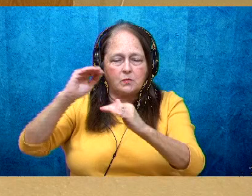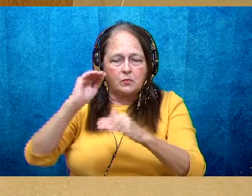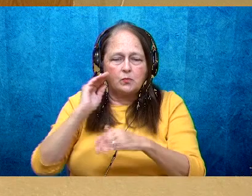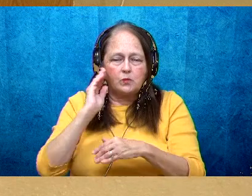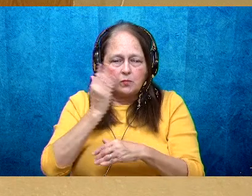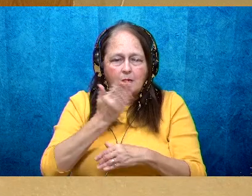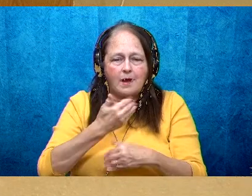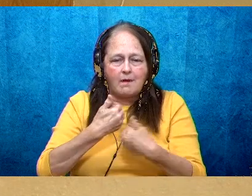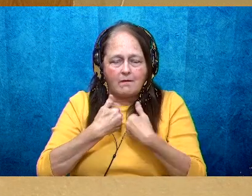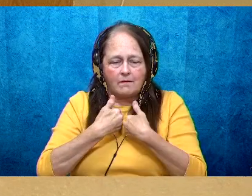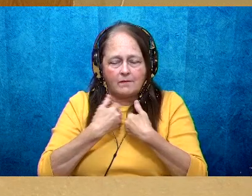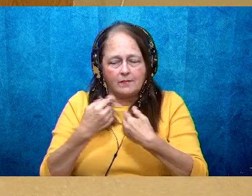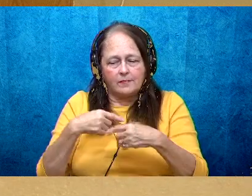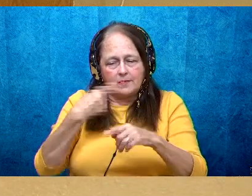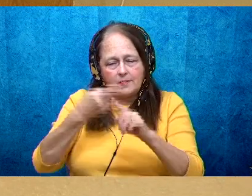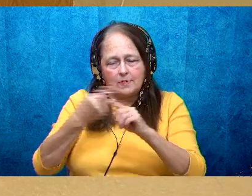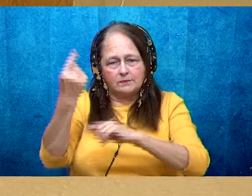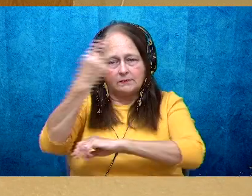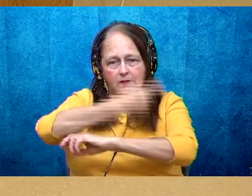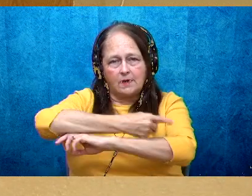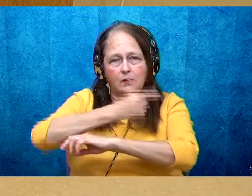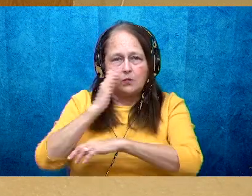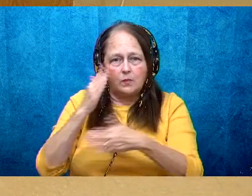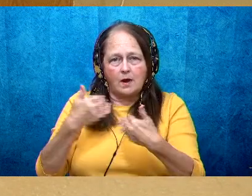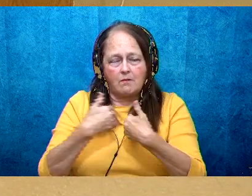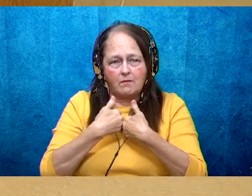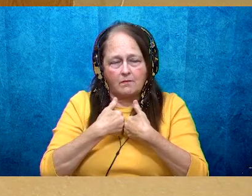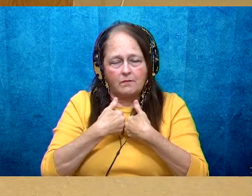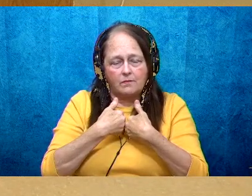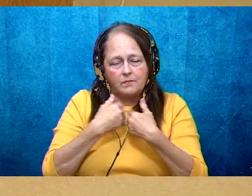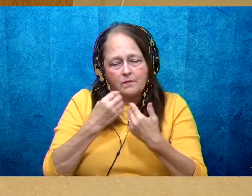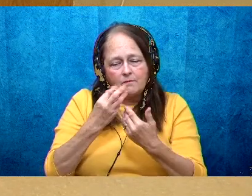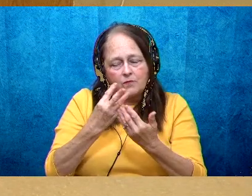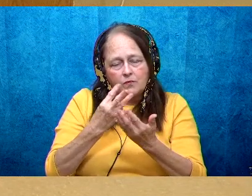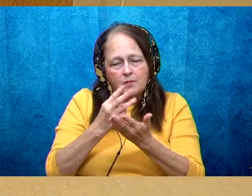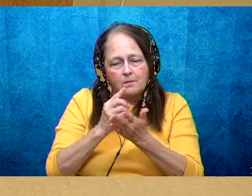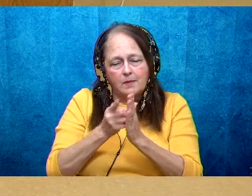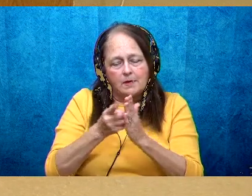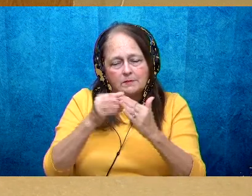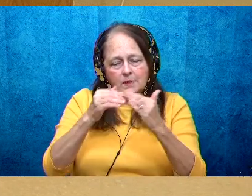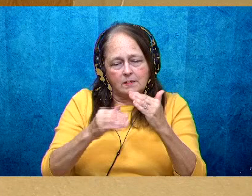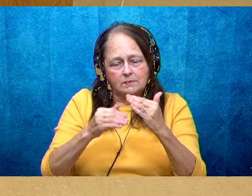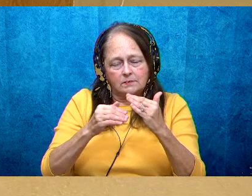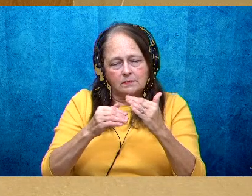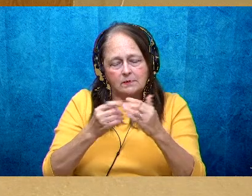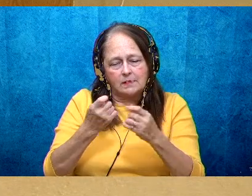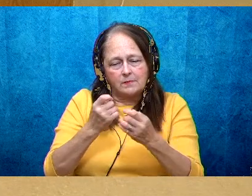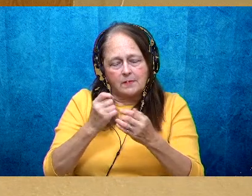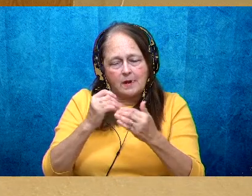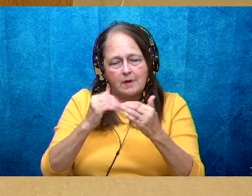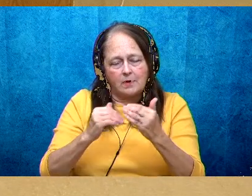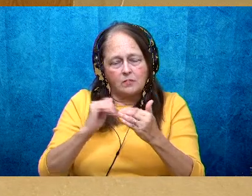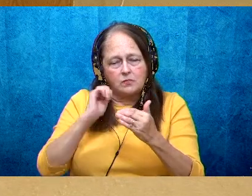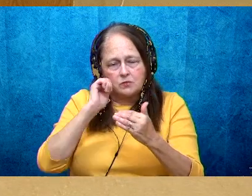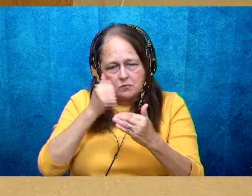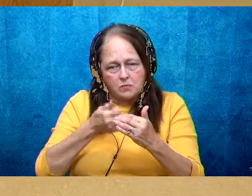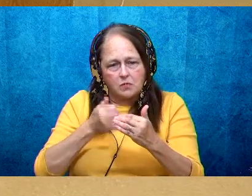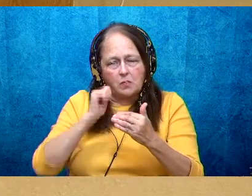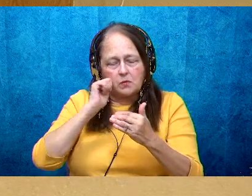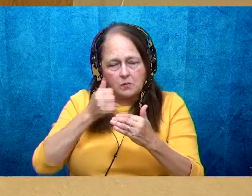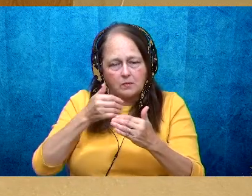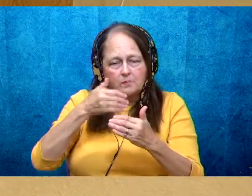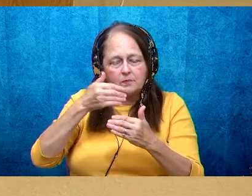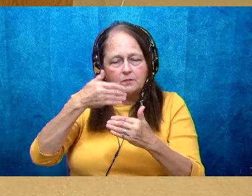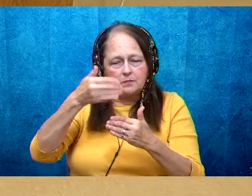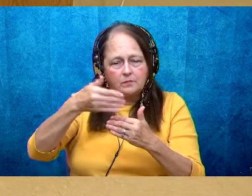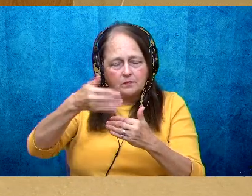have, then the next day, we have like a couple of minutes less. And the next day, a little bit less. And then a little bit less. And then a